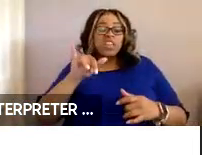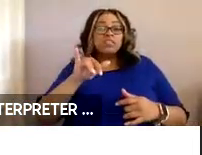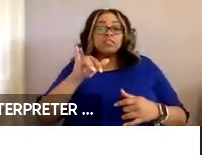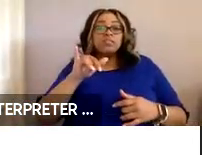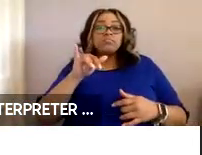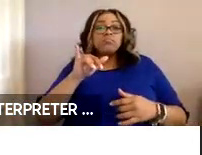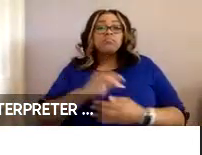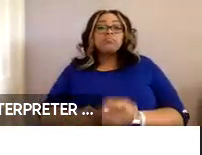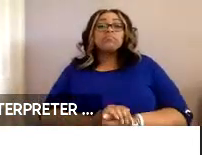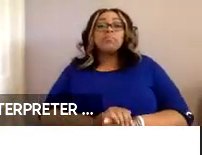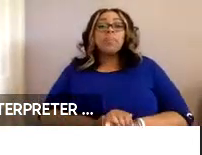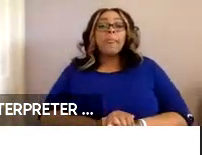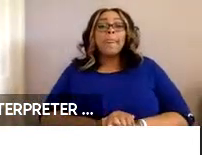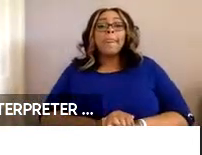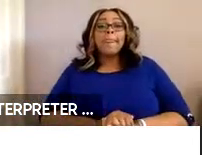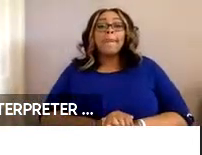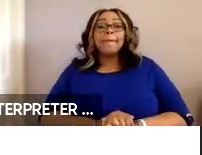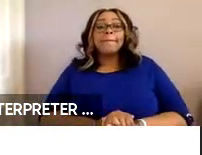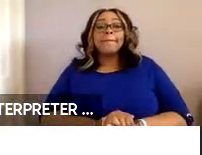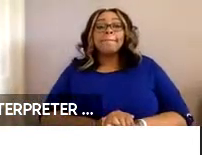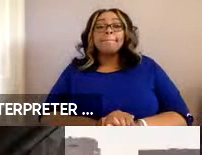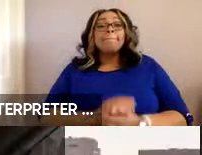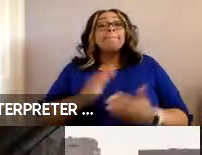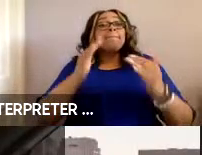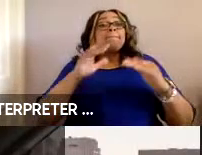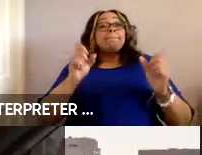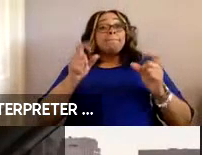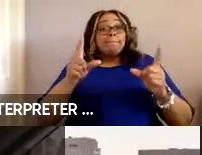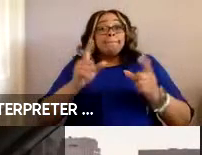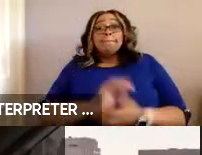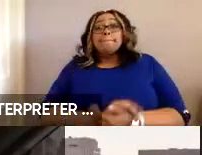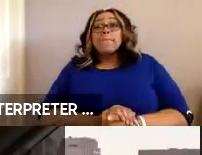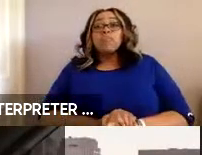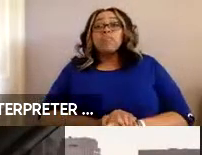webinar. Next slide, please.